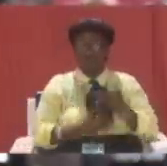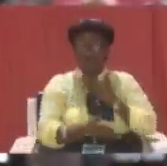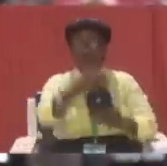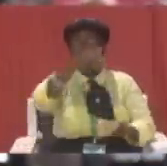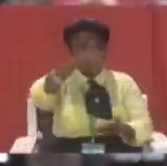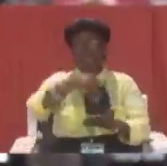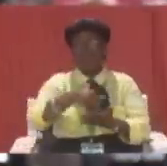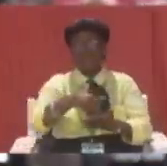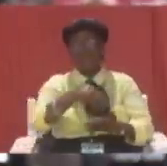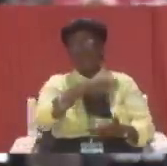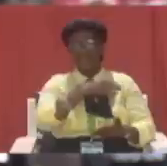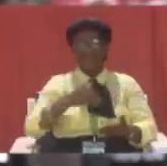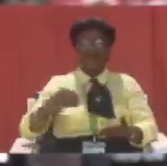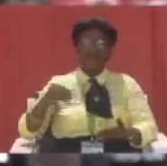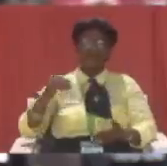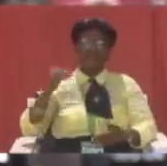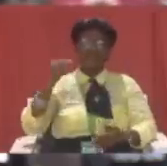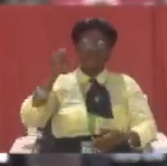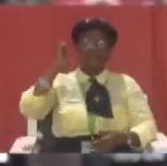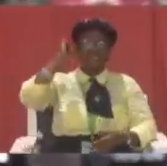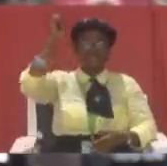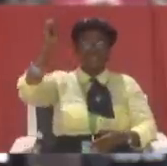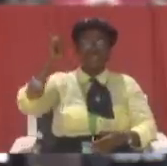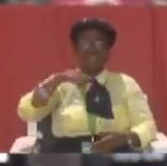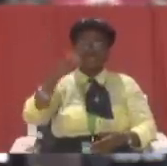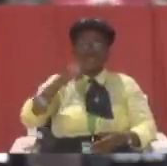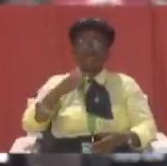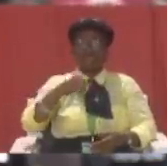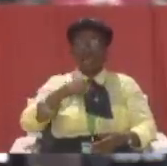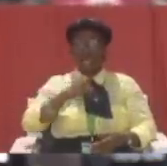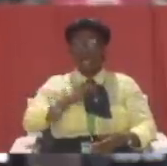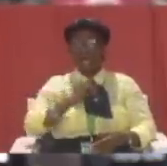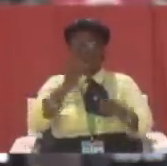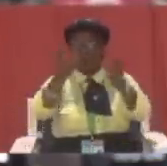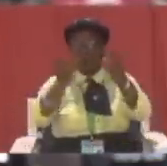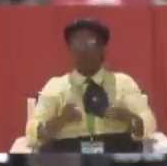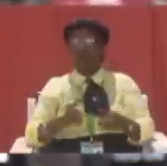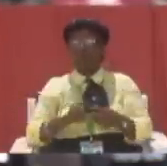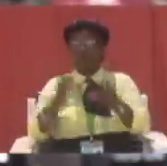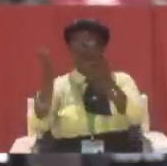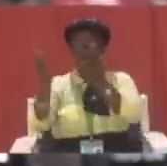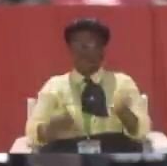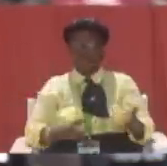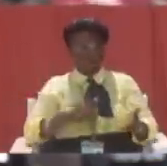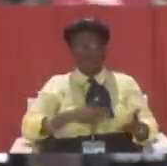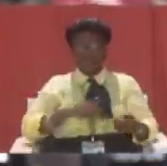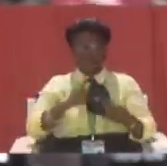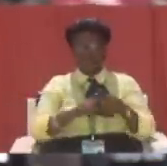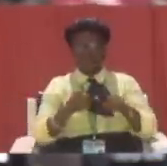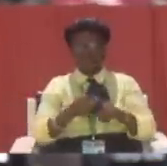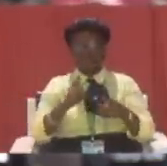and he said, I want to bring my friends to the convention, but the convention was a week away.